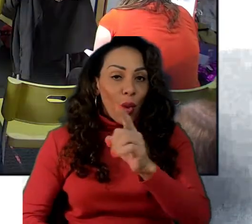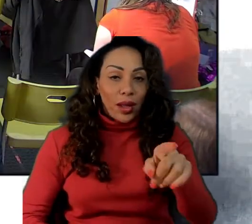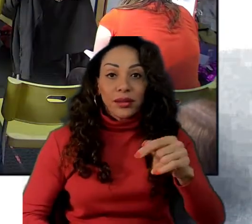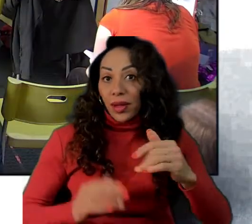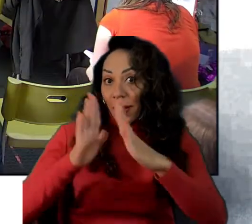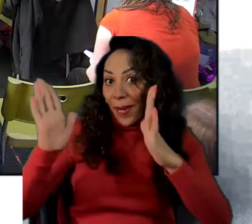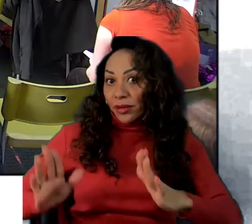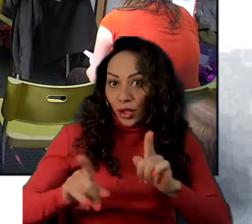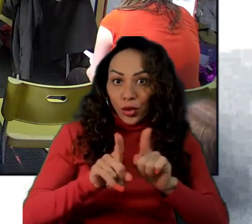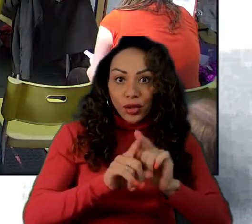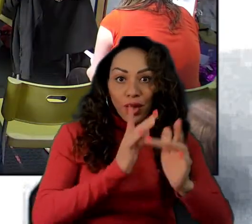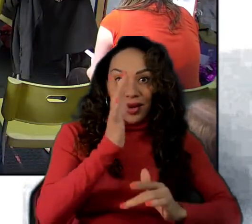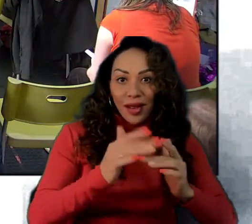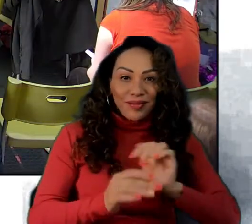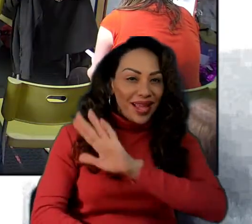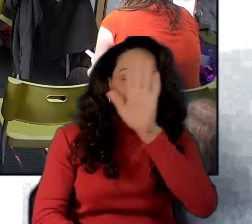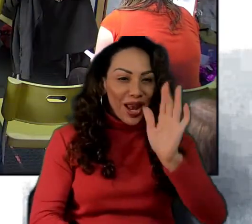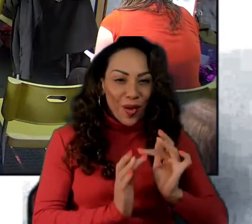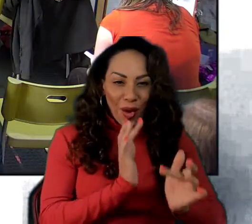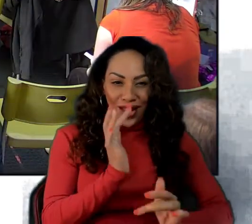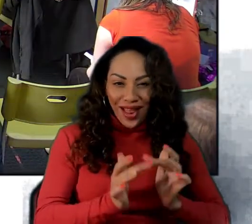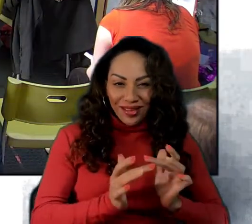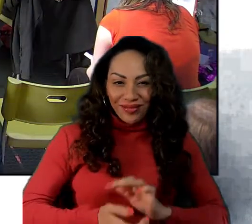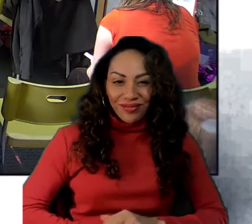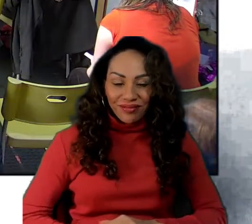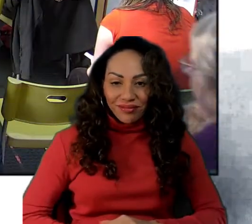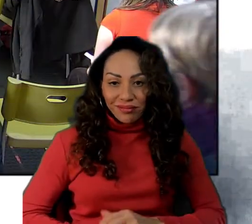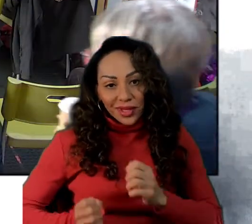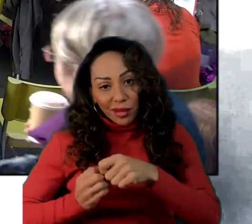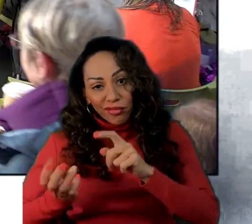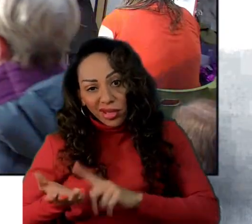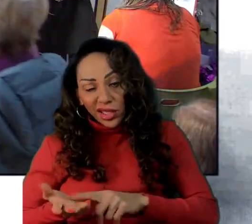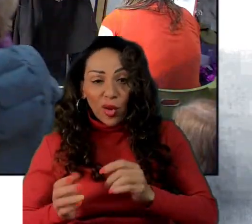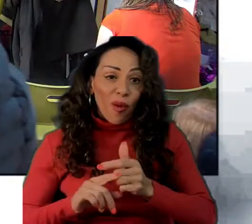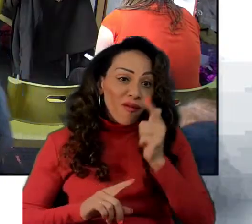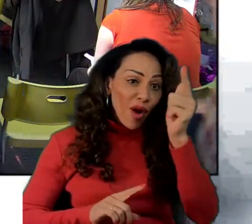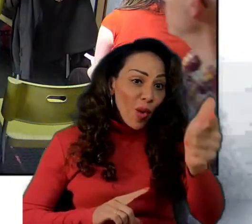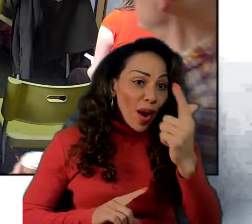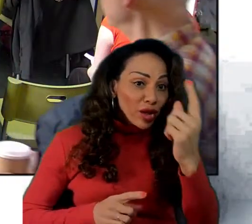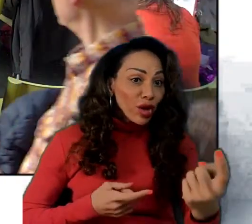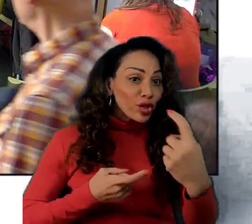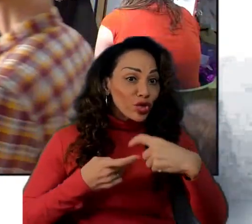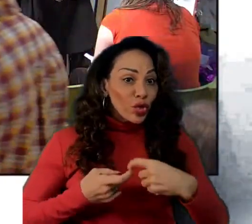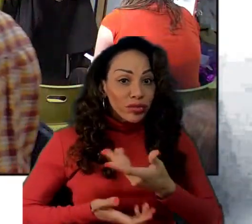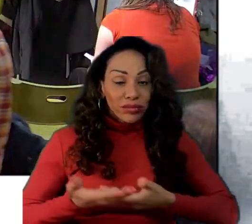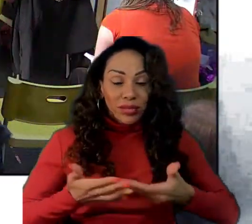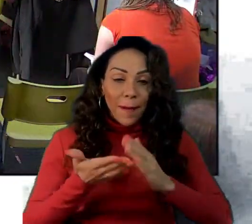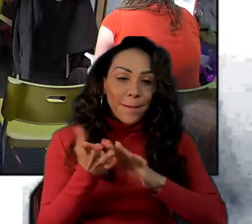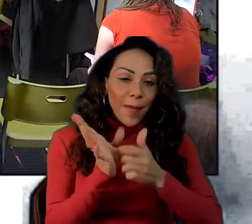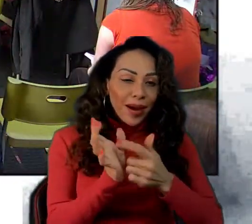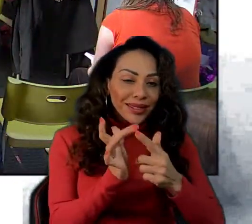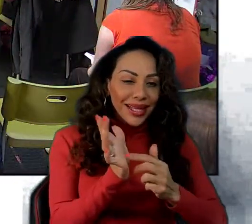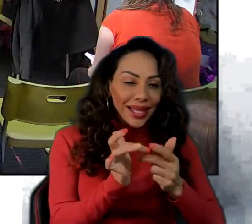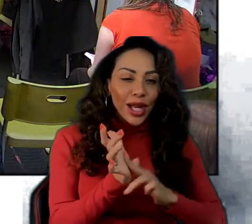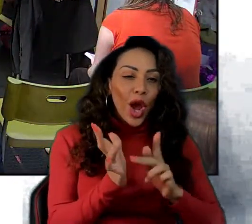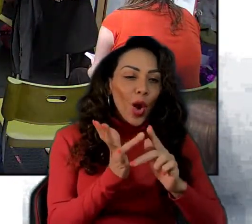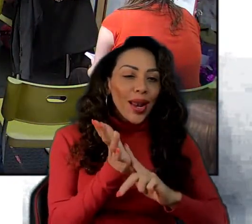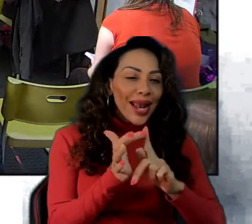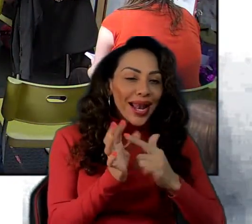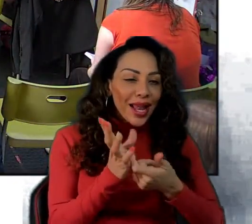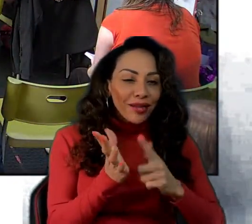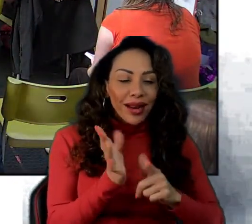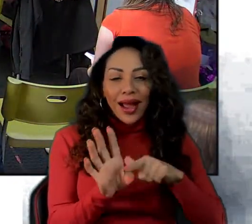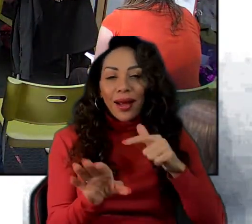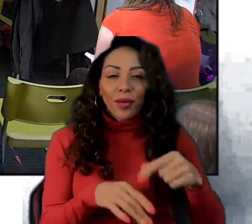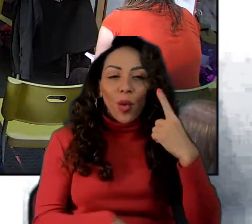Hi, if you're watching us online. So whether you're in Bristol or you're far away, you can join in the conversation. My name is Martin O'Leary. I'm the head of studio here. I'm a white man in